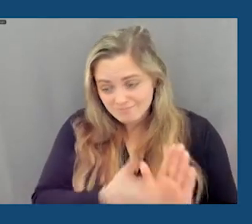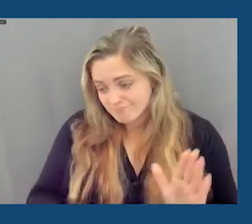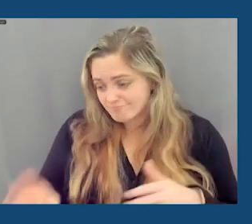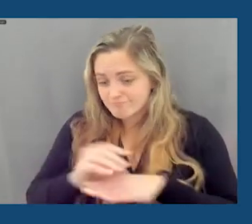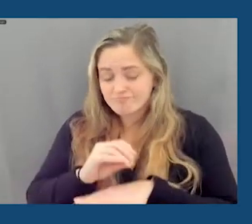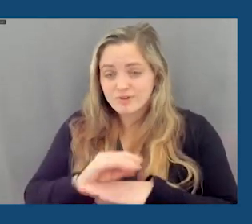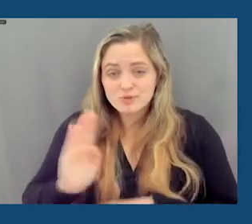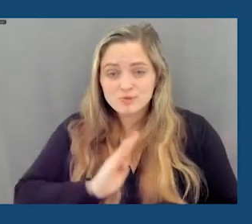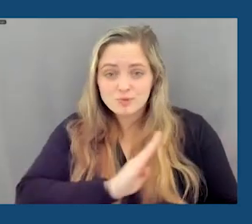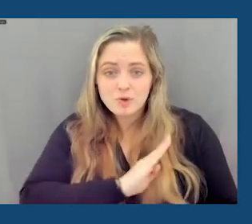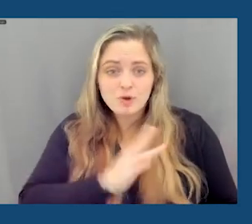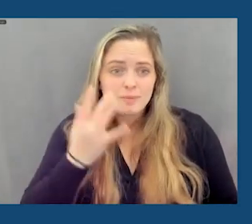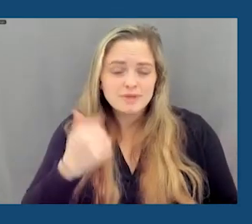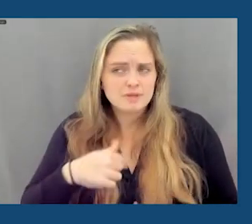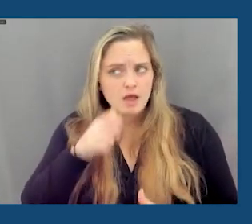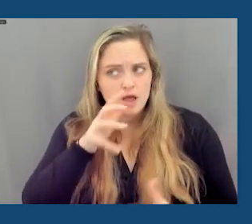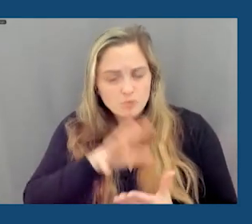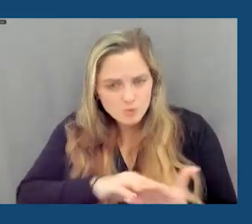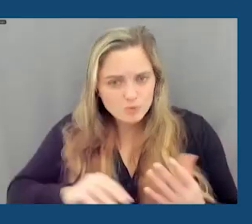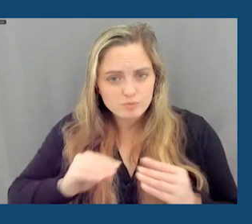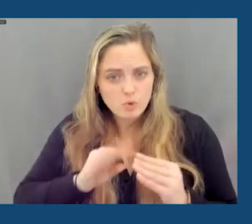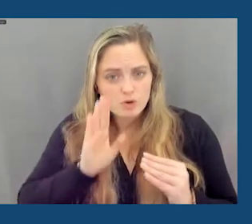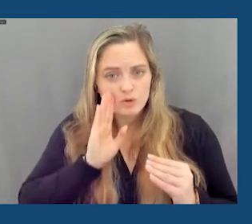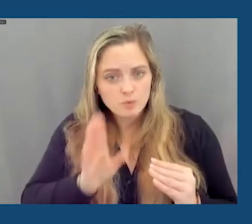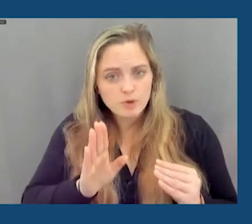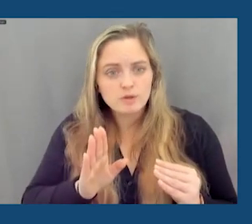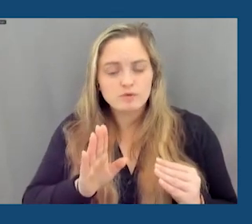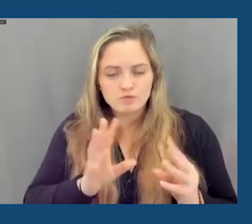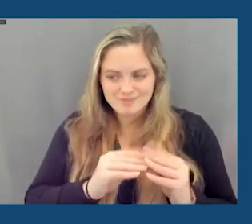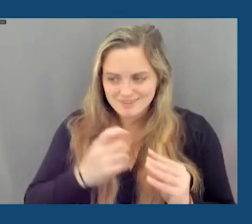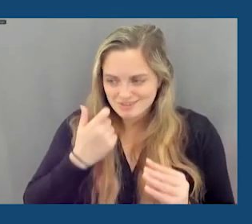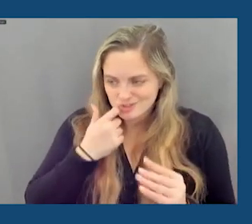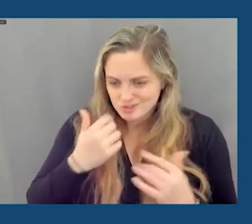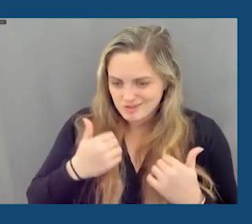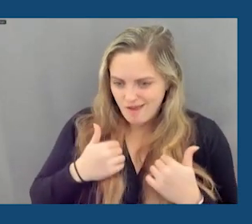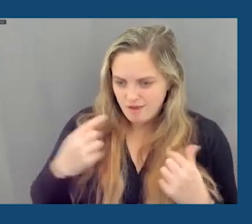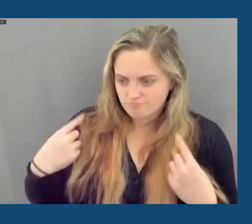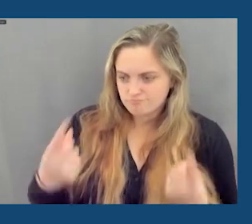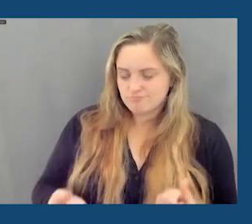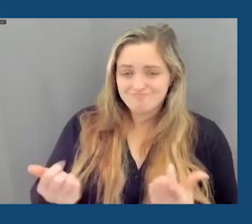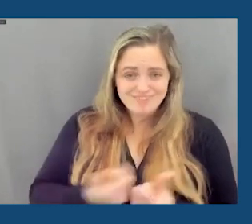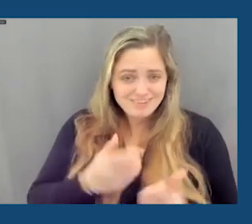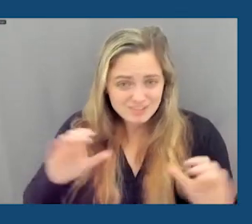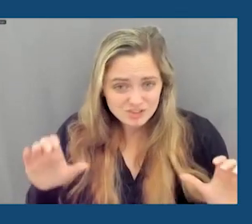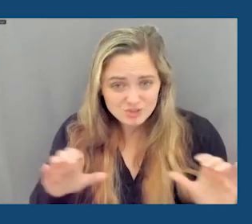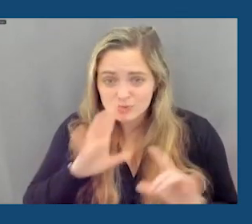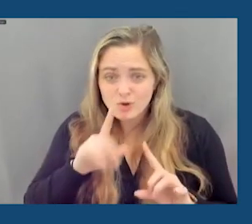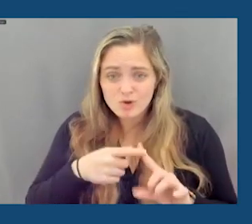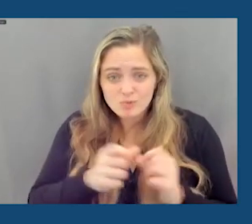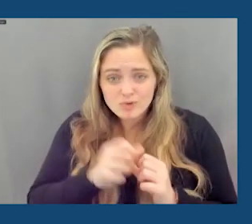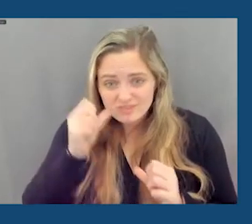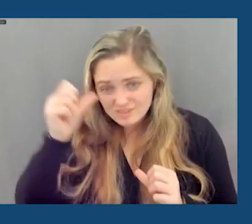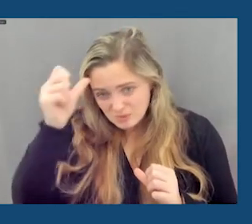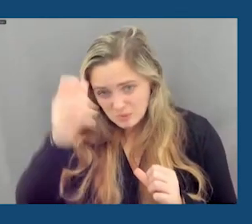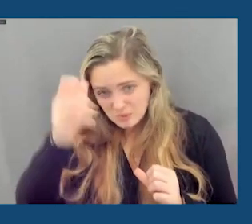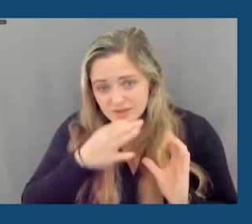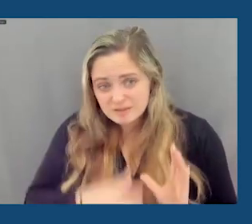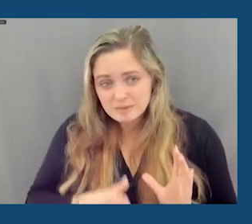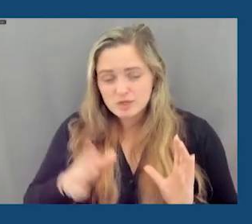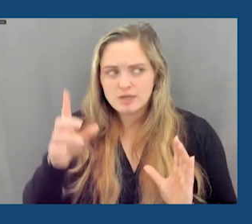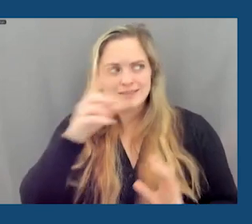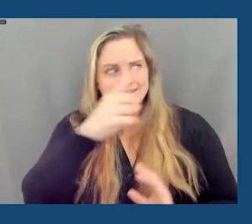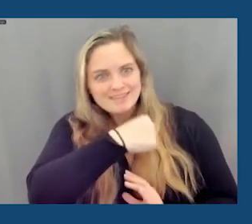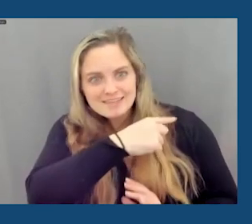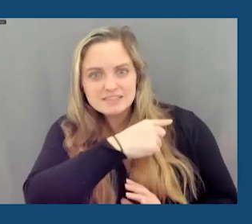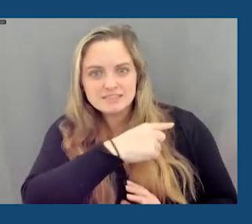because I will learn so much more from a session that I just had than anything I can ever do talking to adult experts. These are the experts.